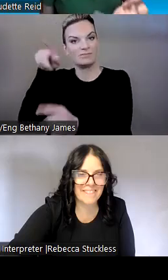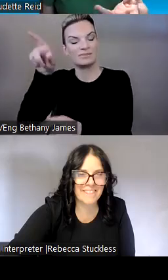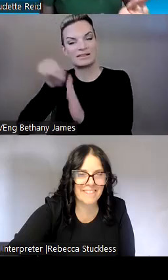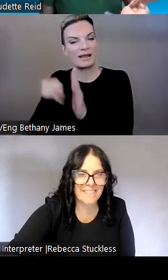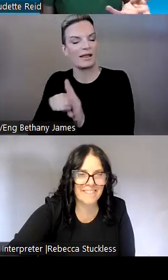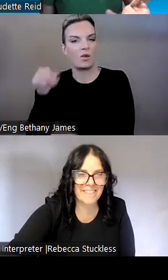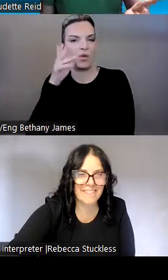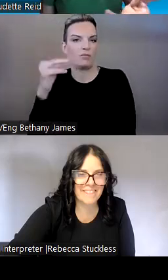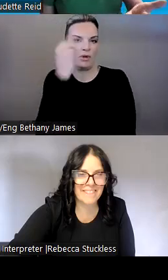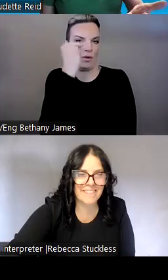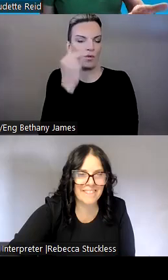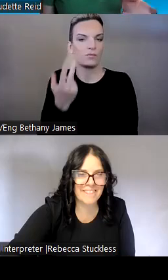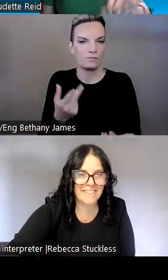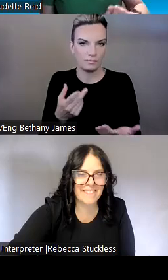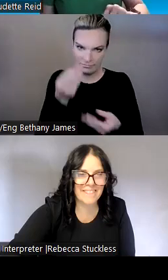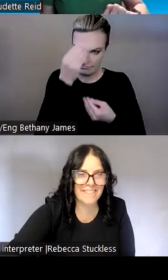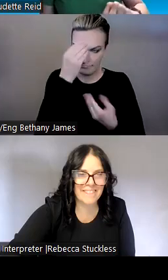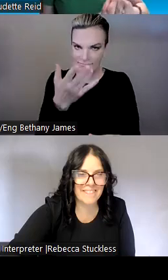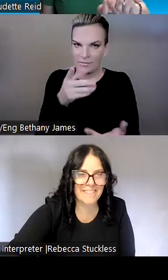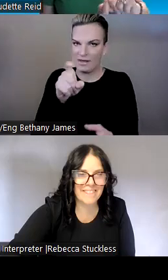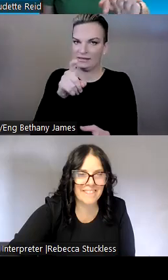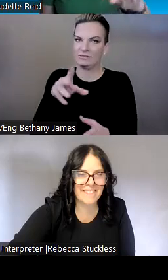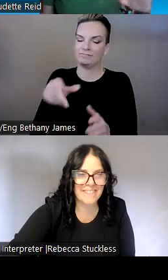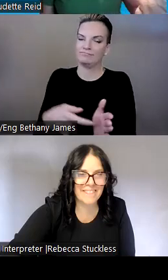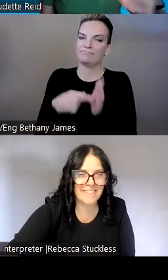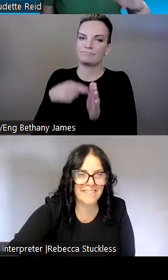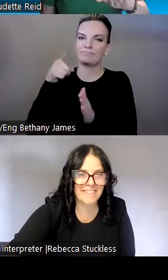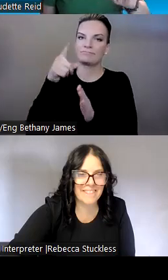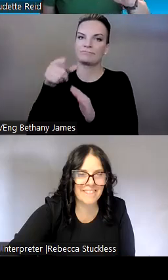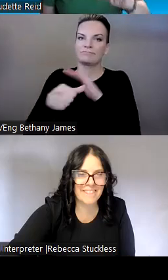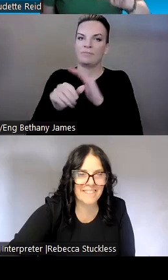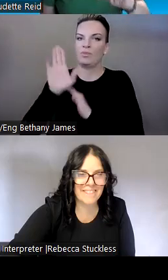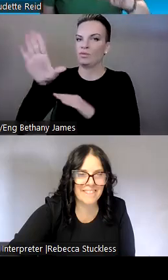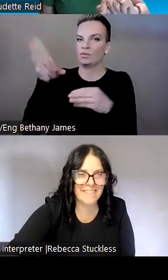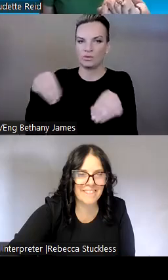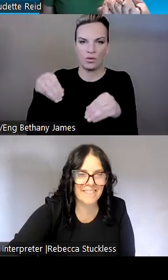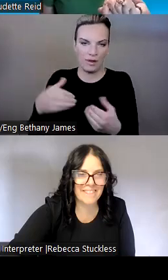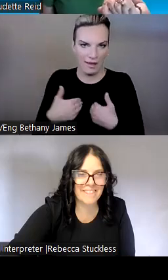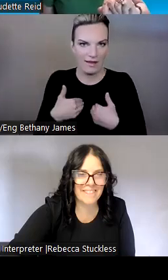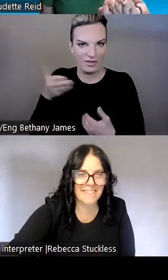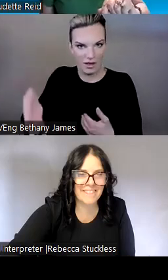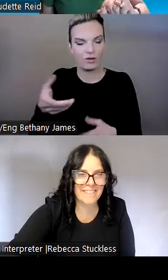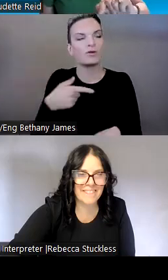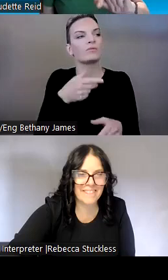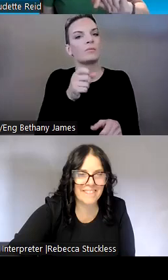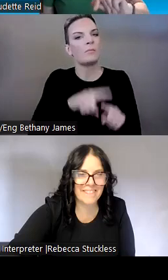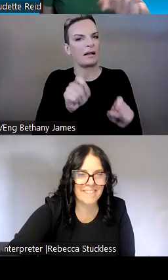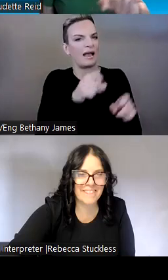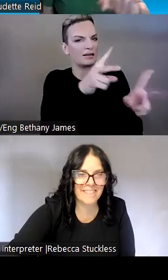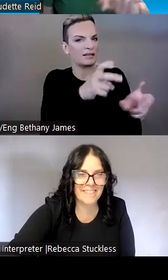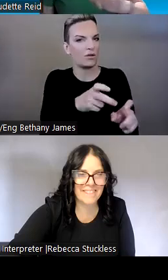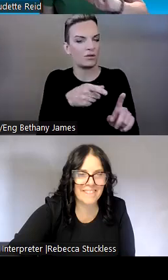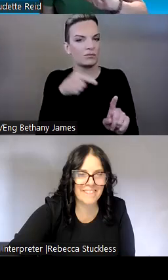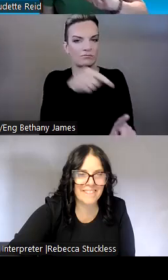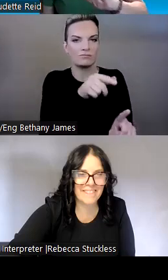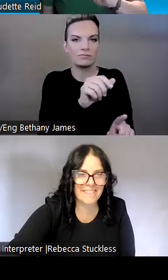the policy sits right now. We are, unless you use your personal Apple ID number, you're